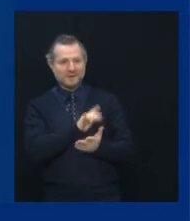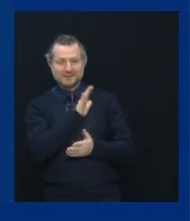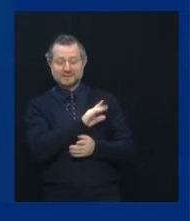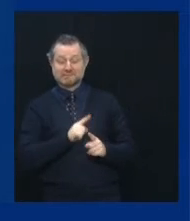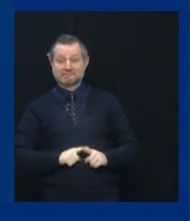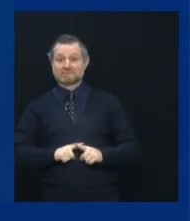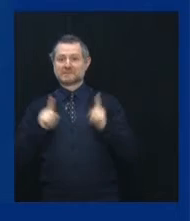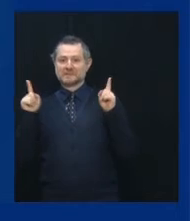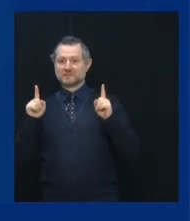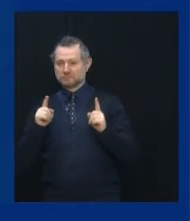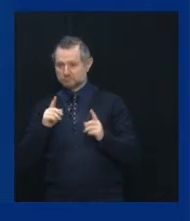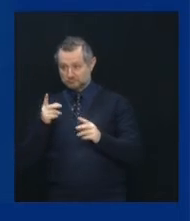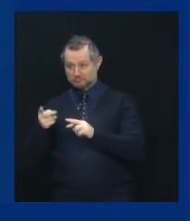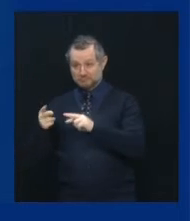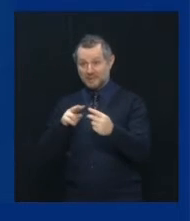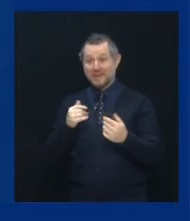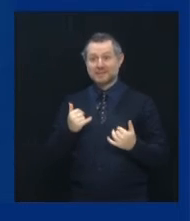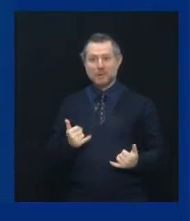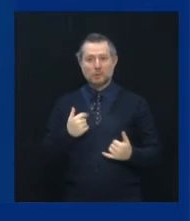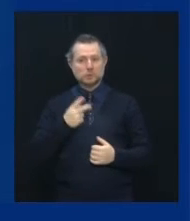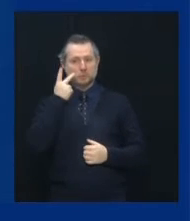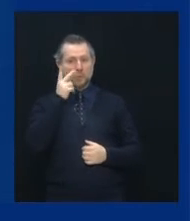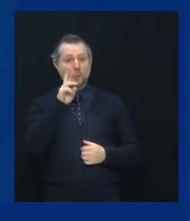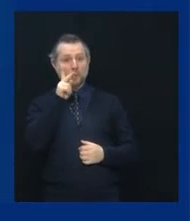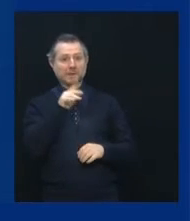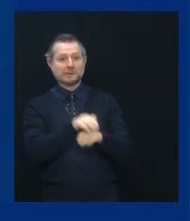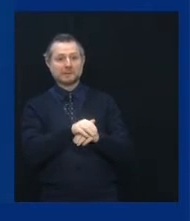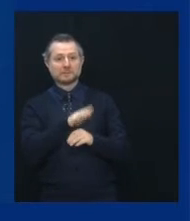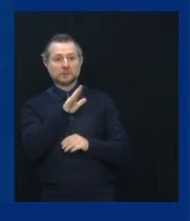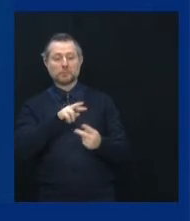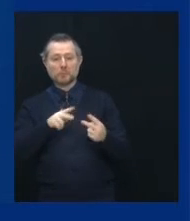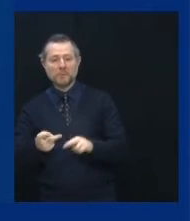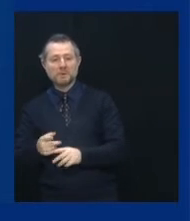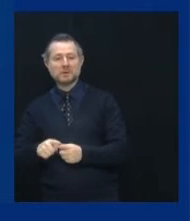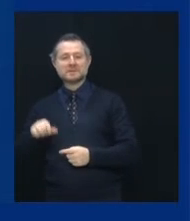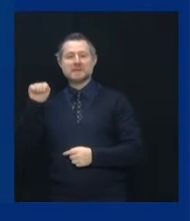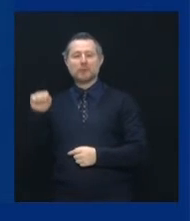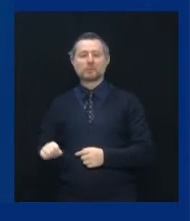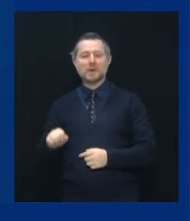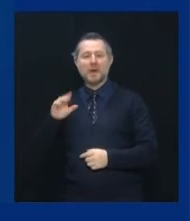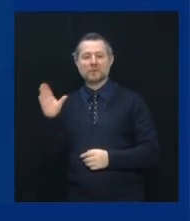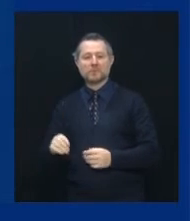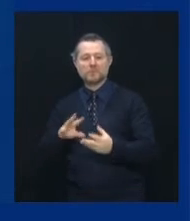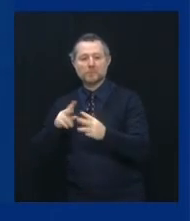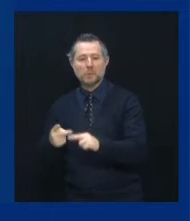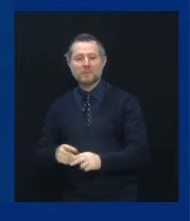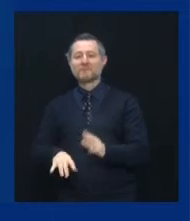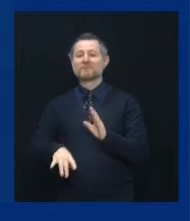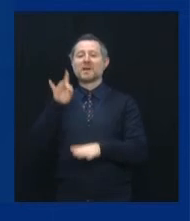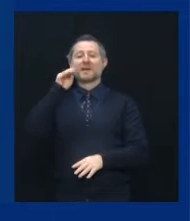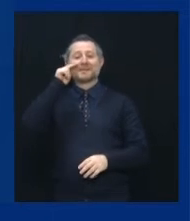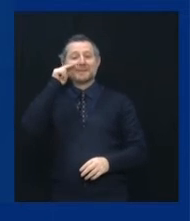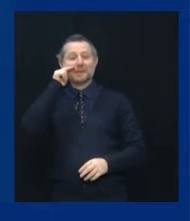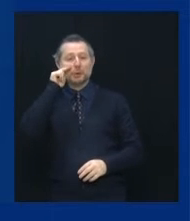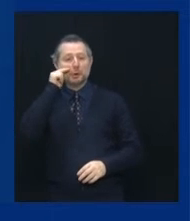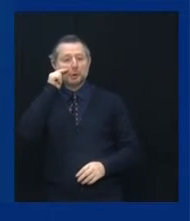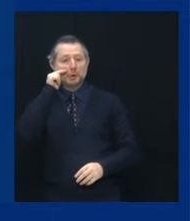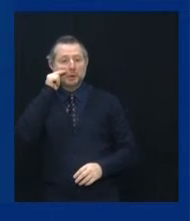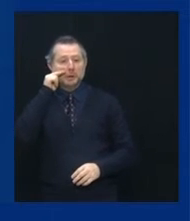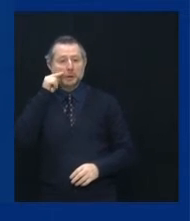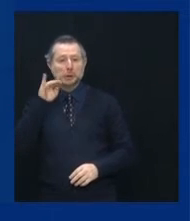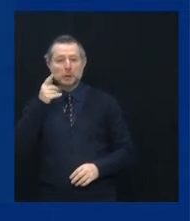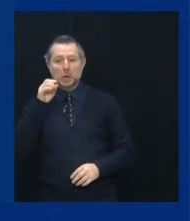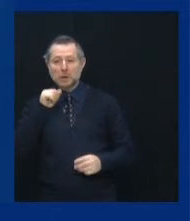UK strain, you see a South African strain, they're now finding a Nigerian strain, and the COVID